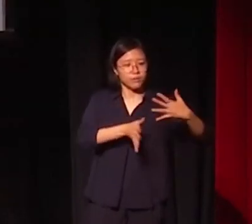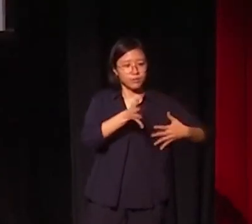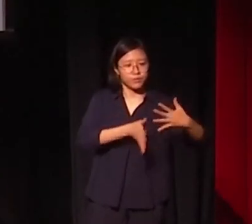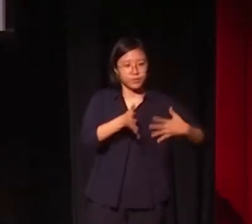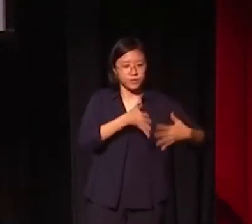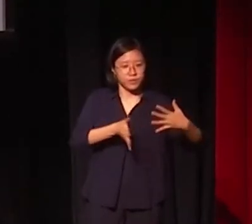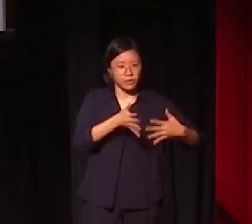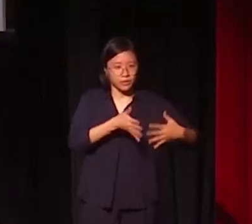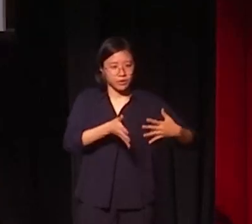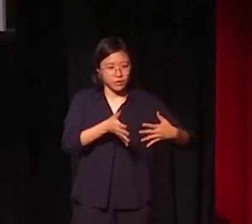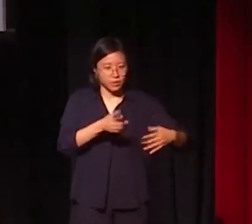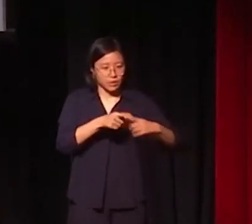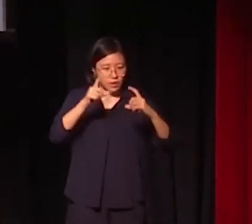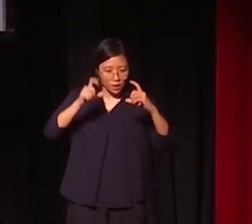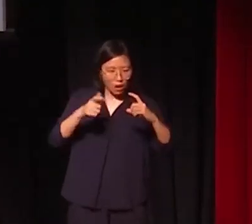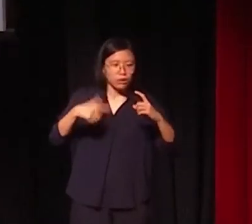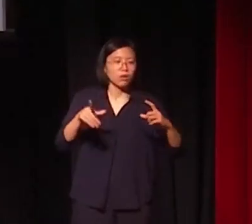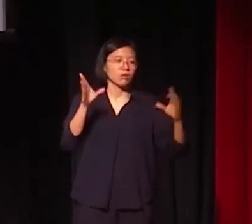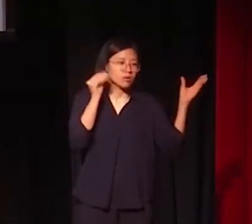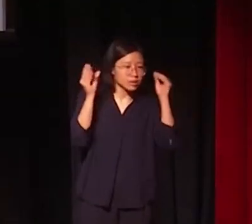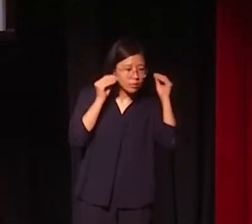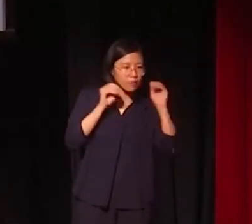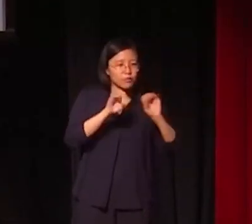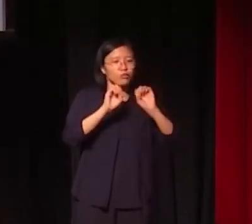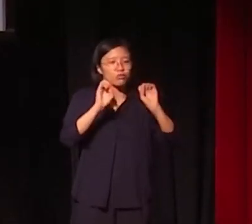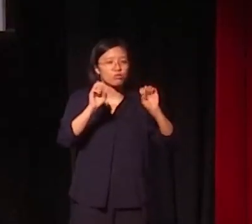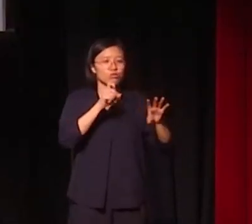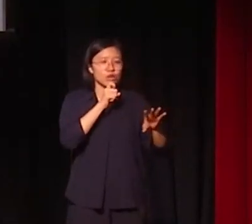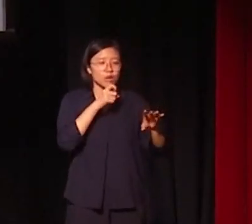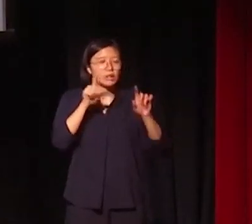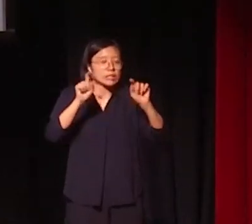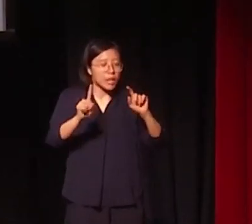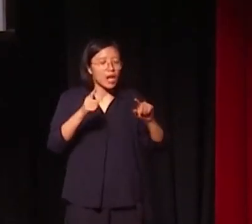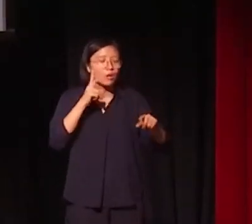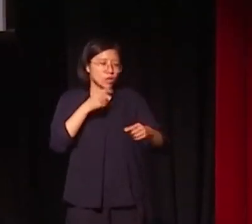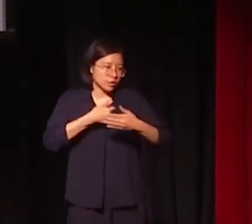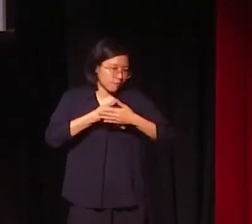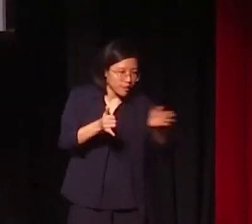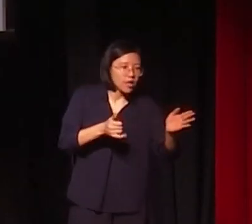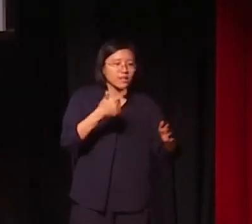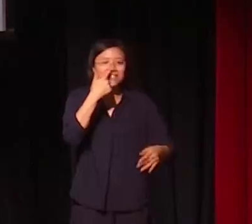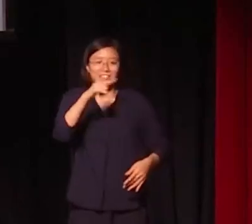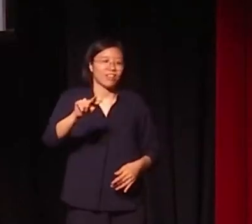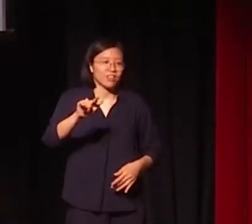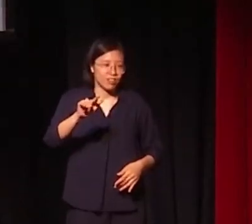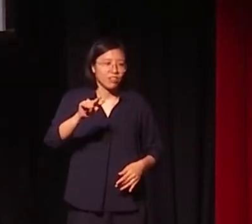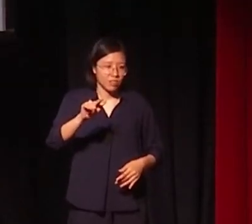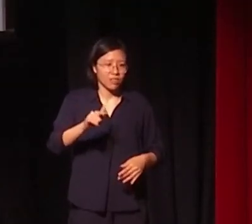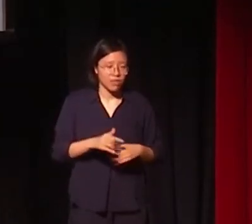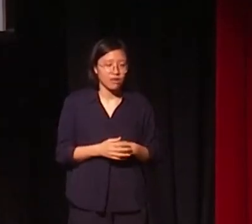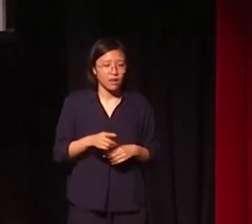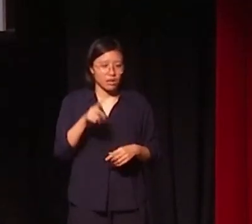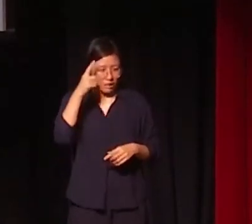heavily in the media as a breakthrough, a groundbreaking step forward in the justice system in the